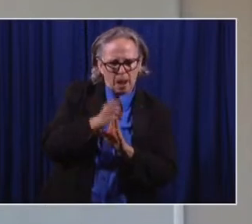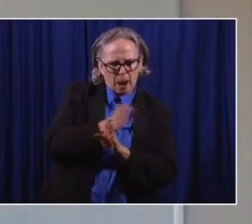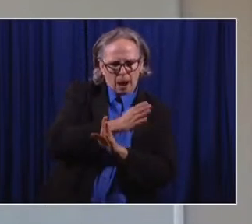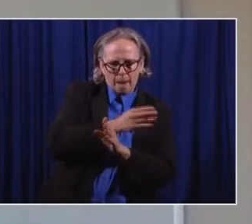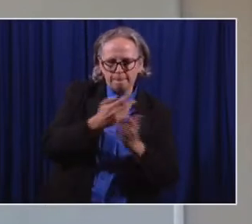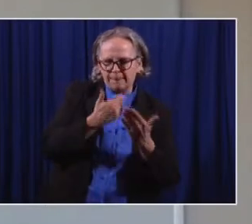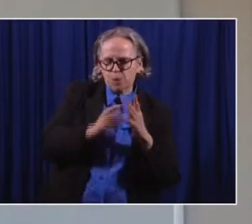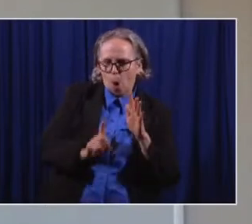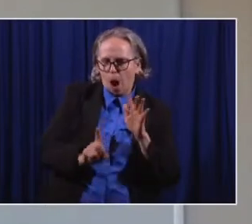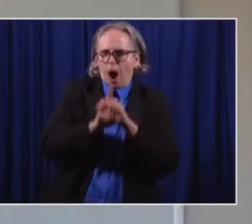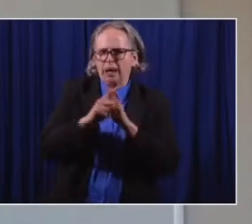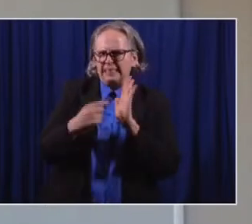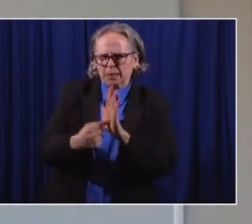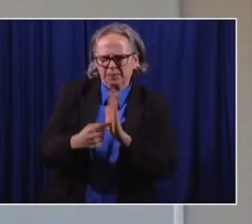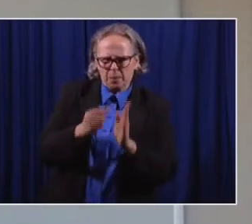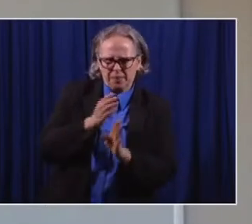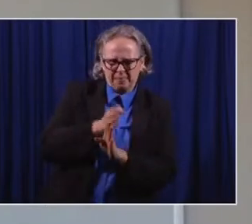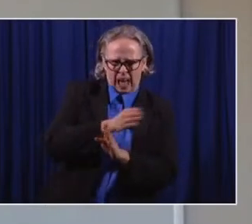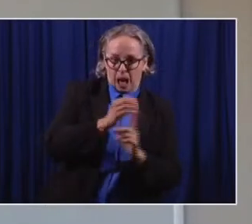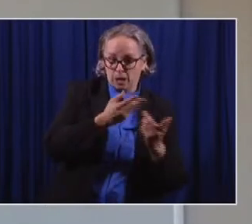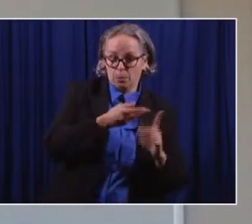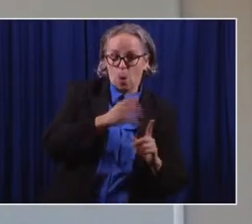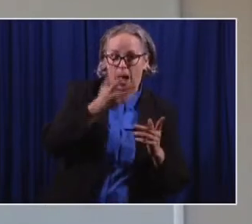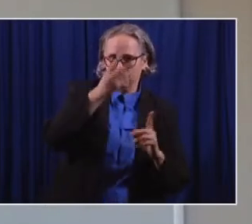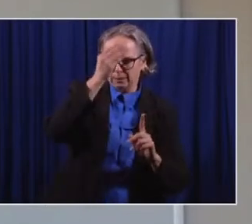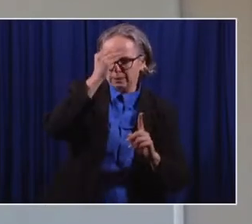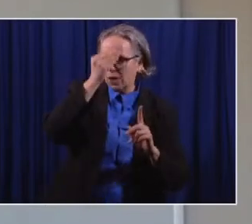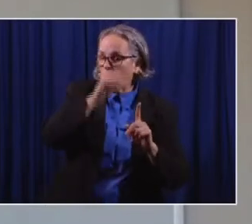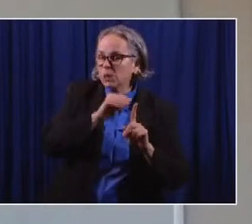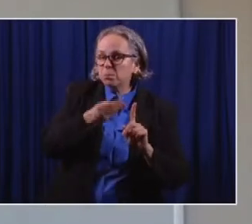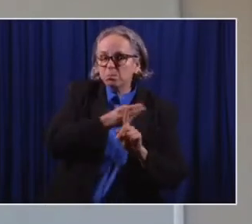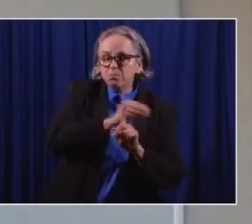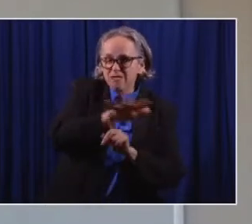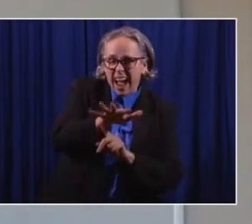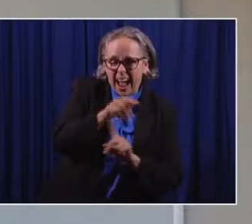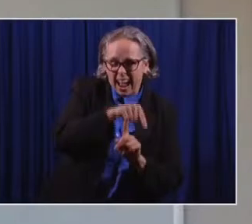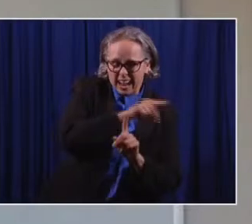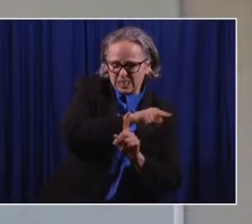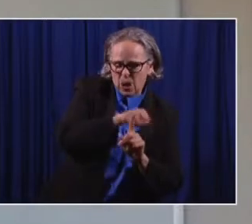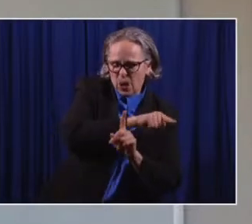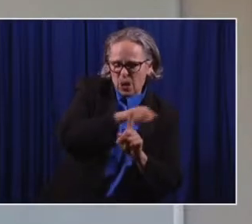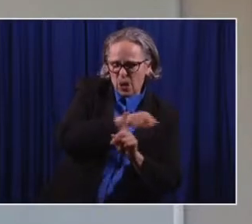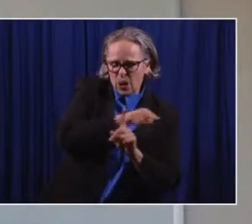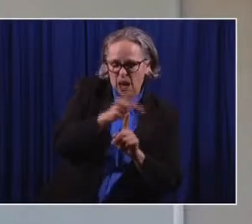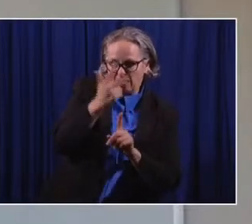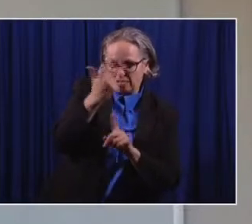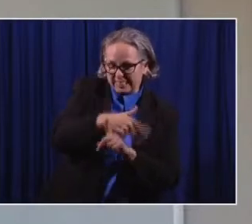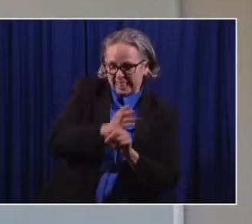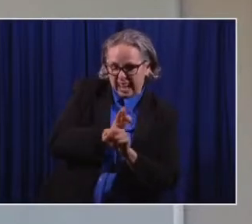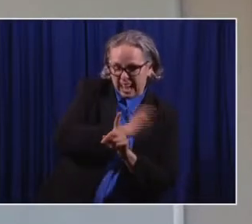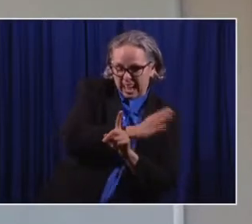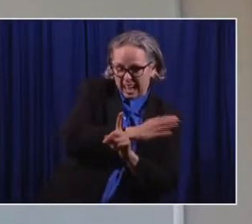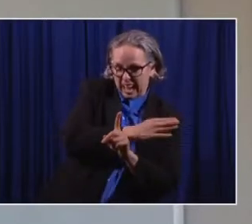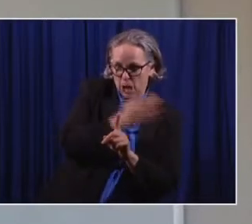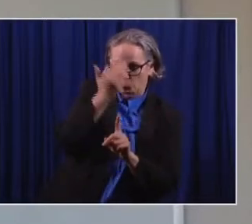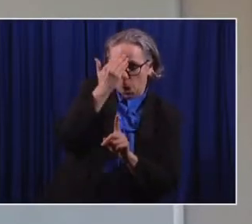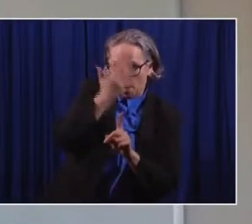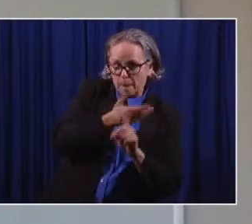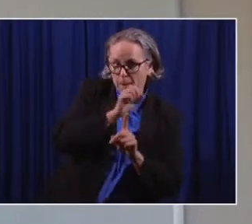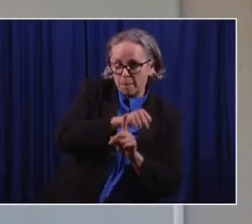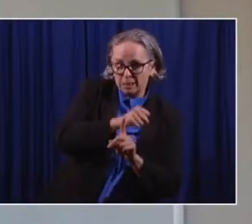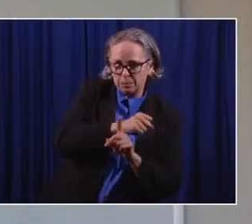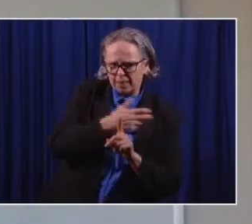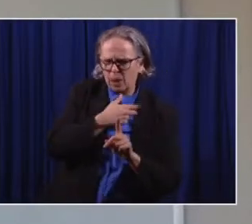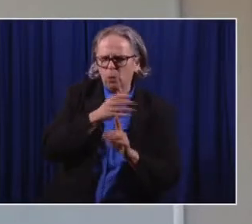spreading it pre-symptomatically. They don't know they have it. So we're going to go 3 days from your symptom onset. We're going to define close contact as